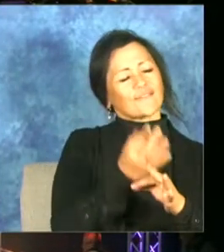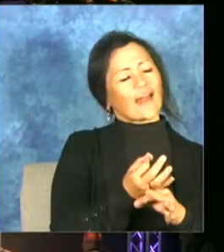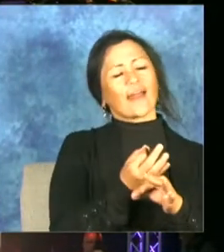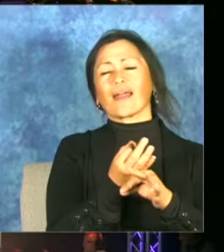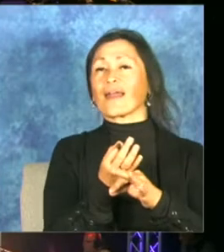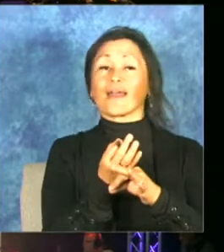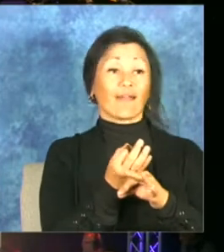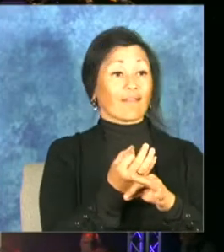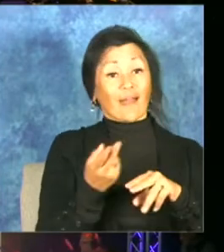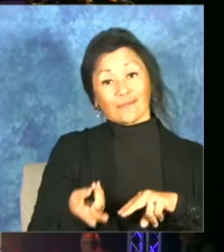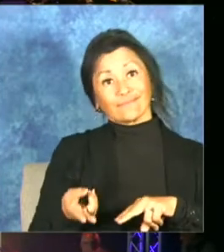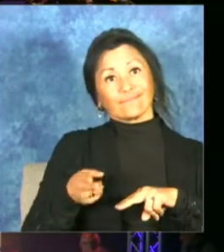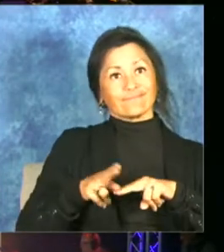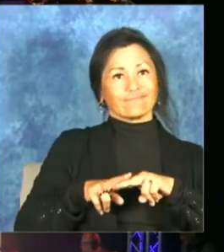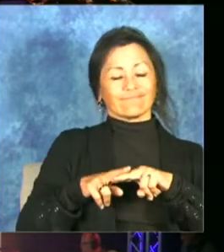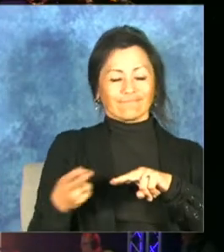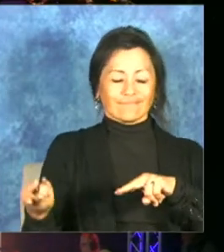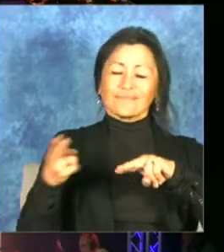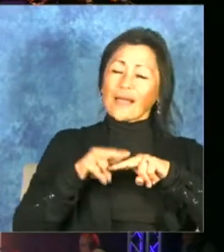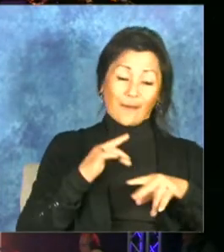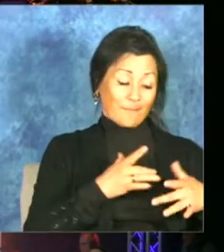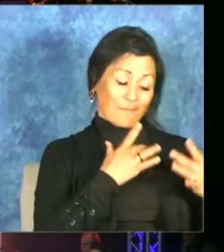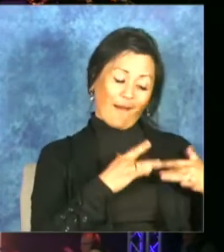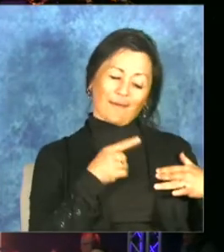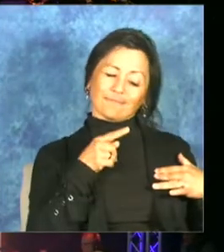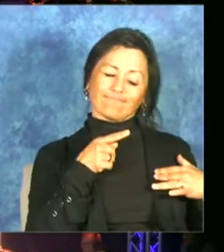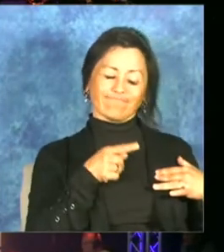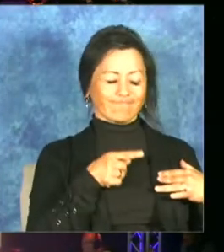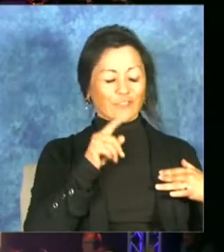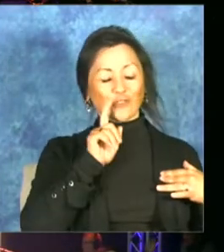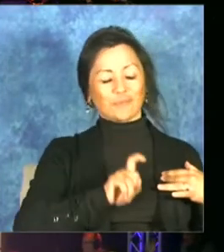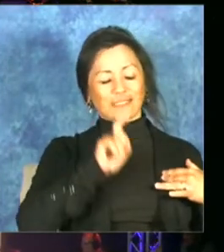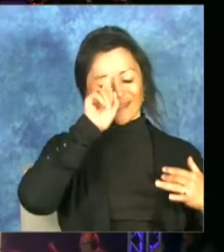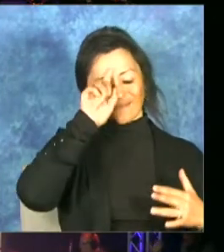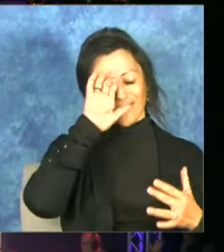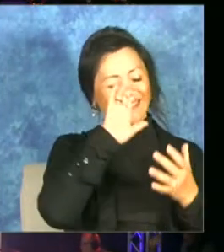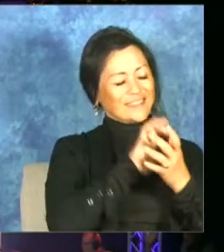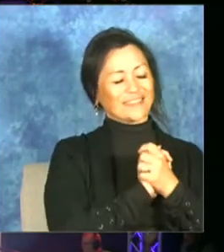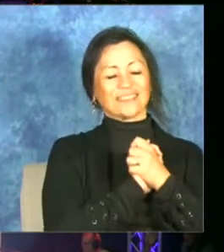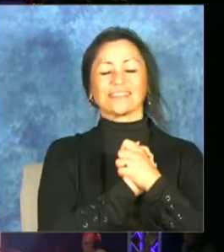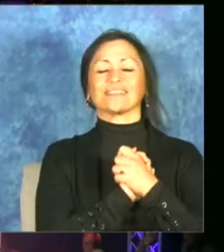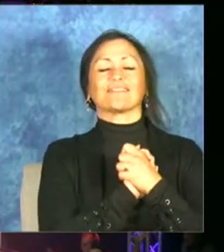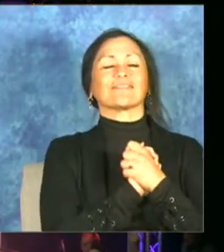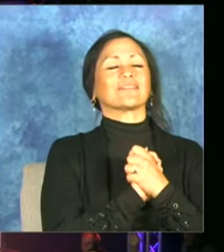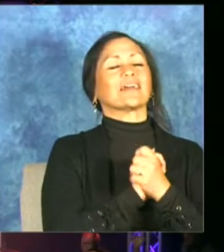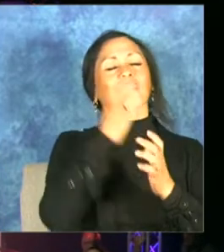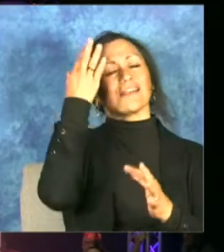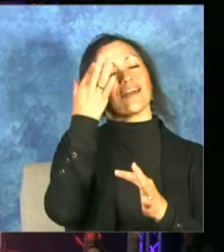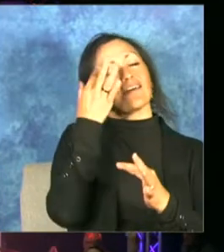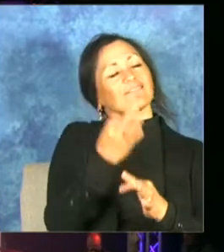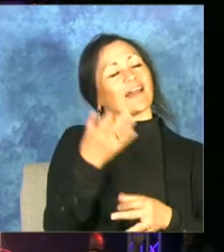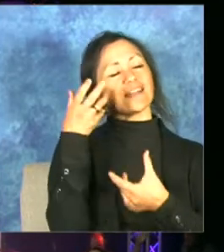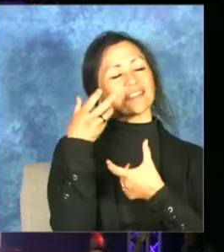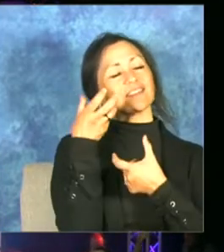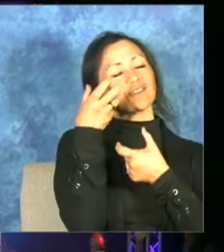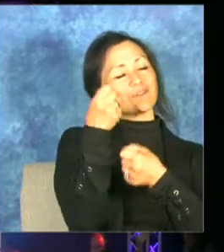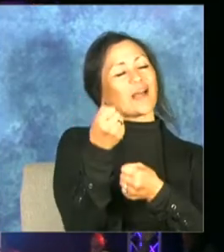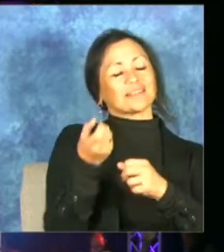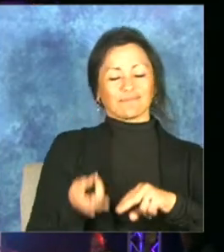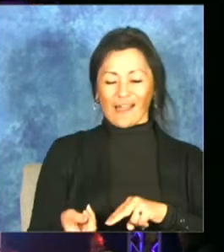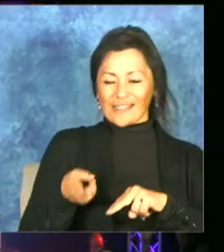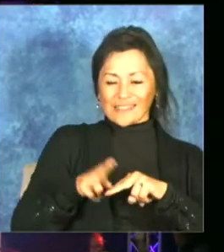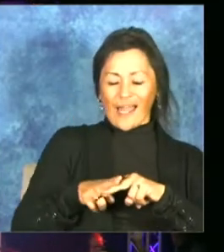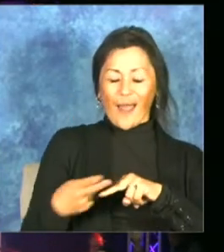Let faith rise up, oh heart, believe. Let